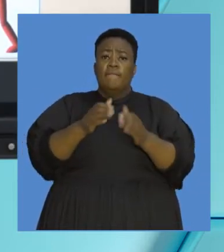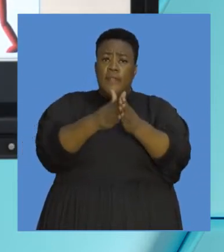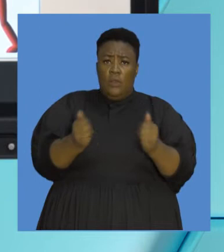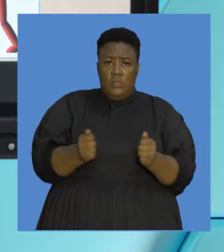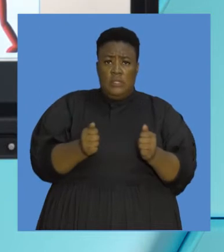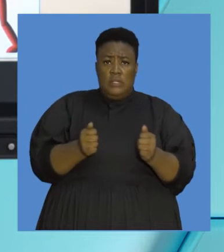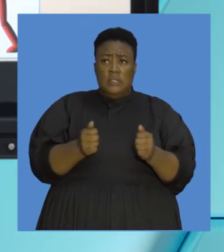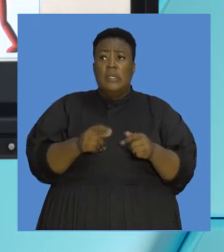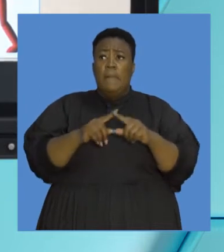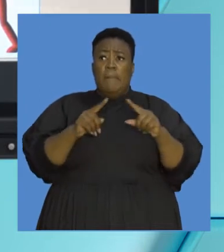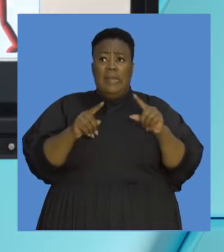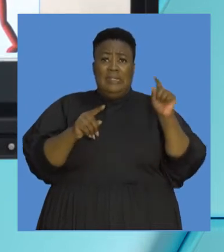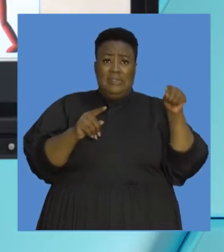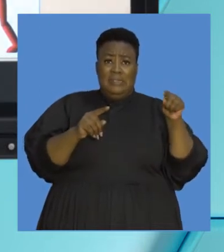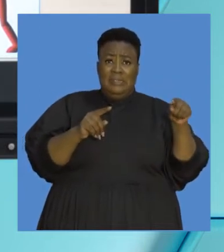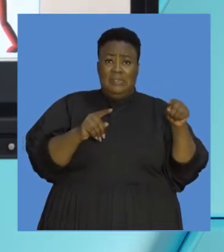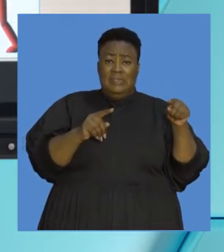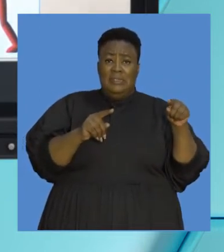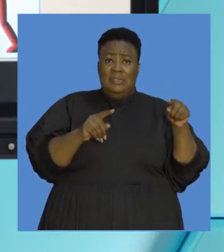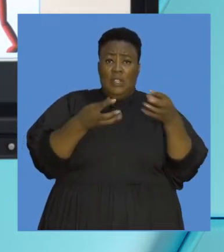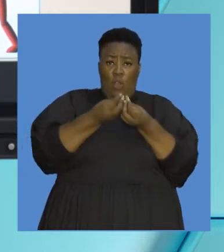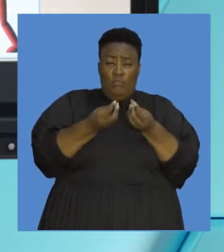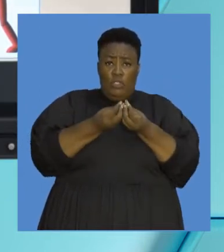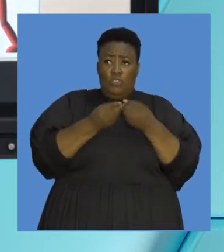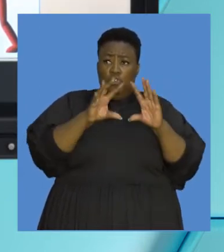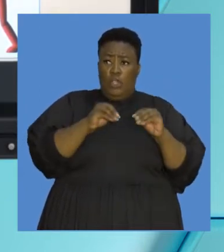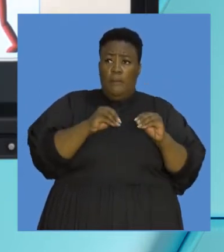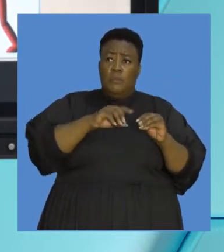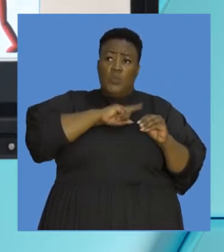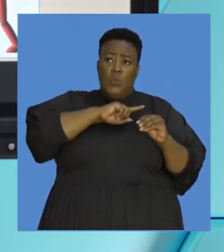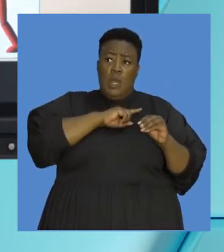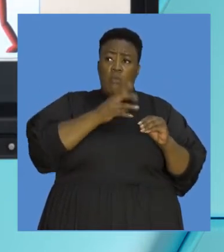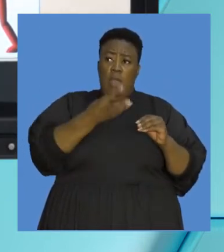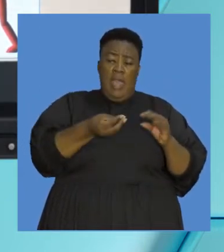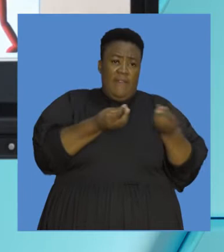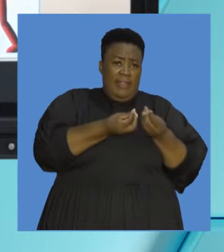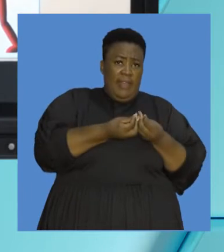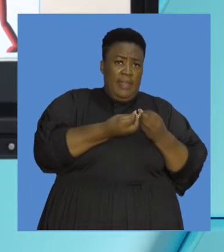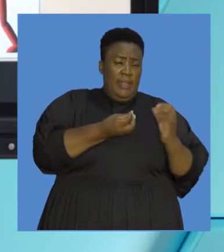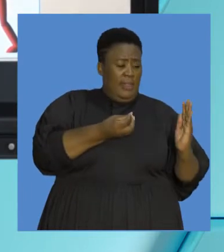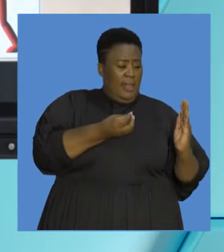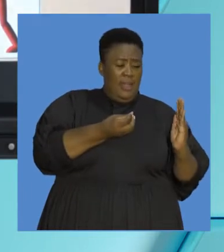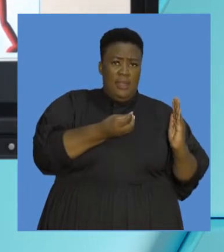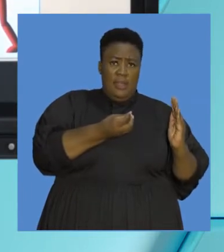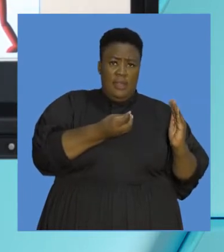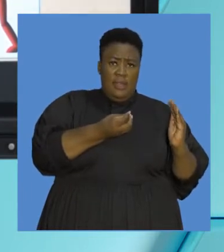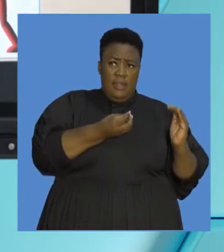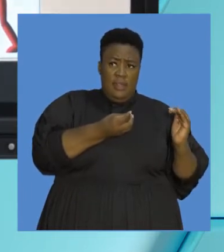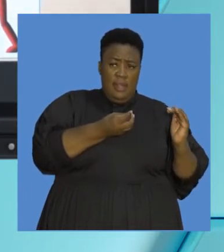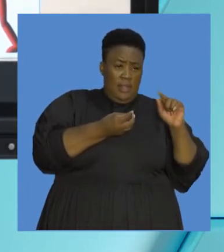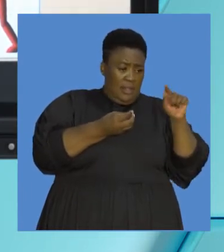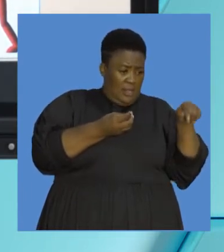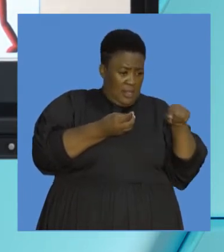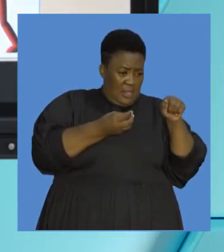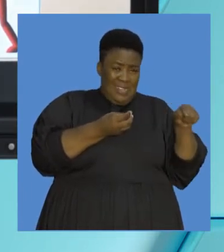object eventually stops because we've got a little thing there to stop it, okay? But if